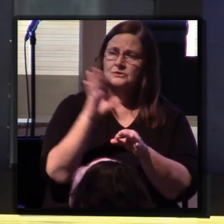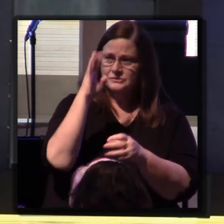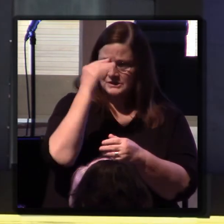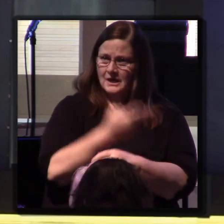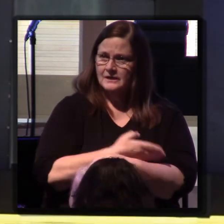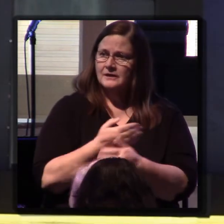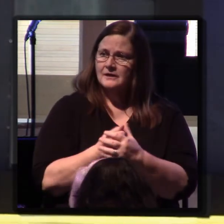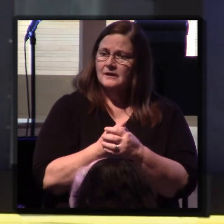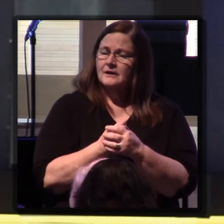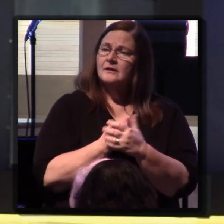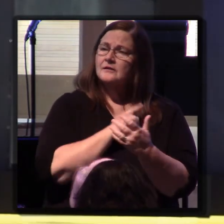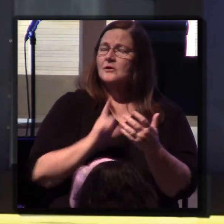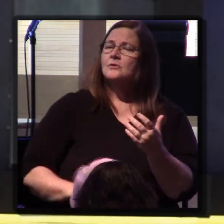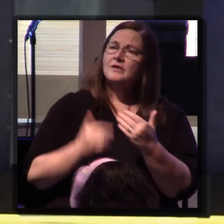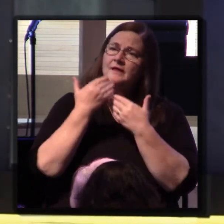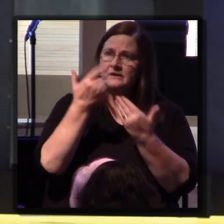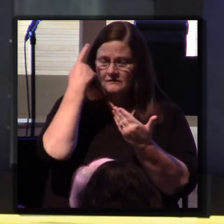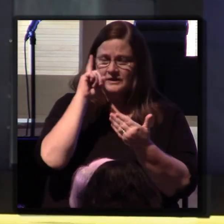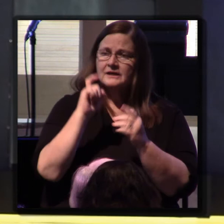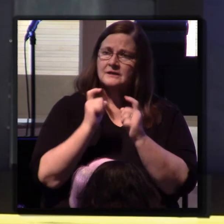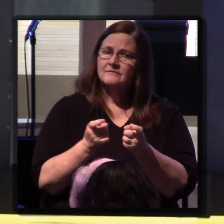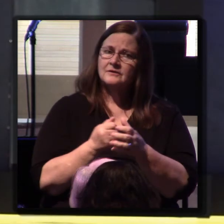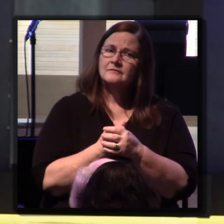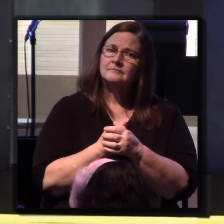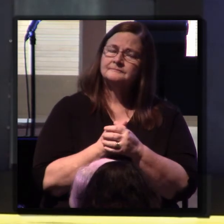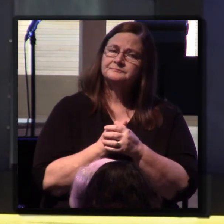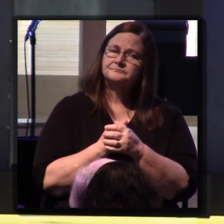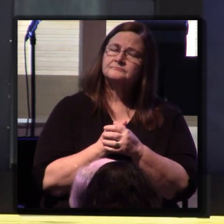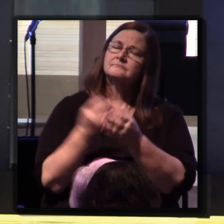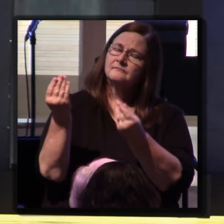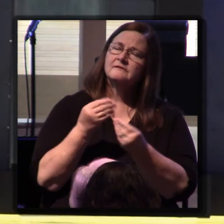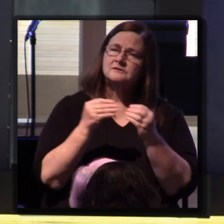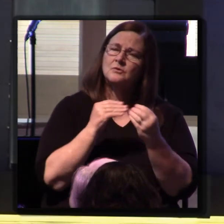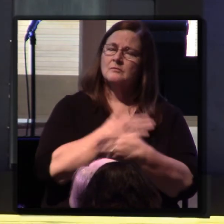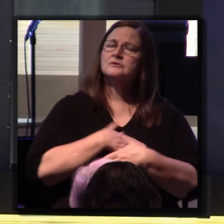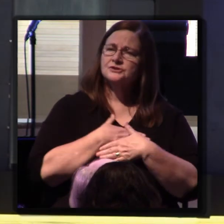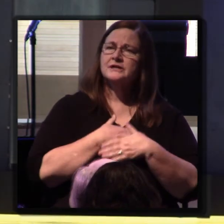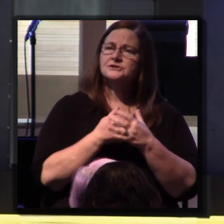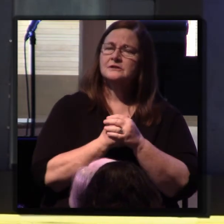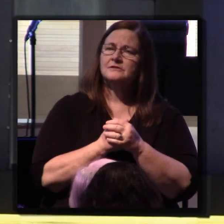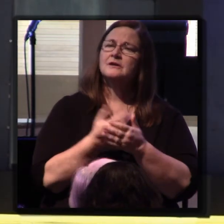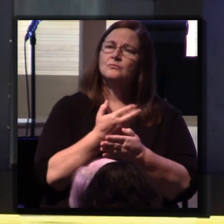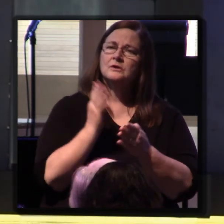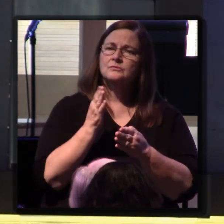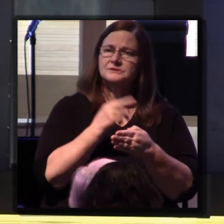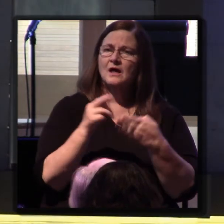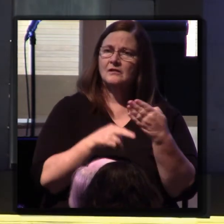to us freely, and that it is ours simply through faith in your Son. Lord, we thank you for that